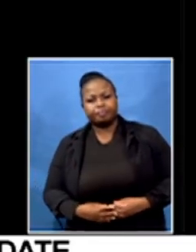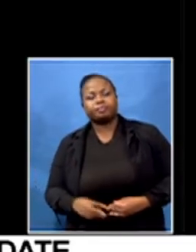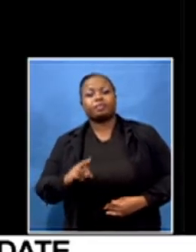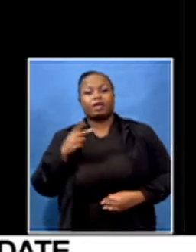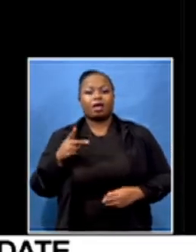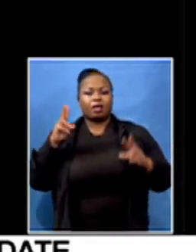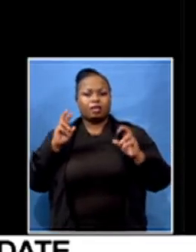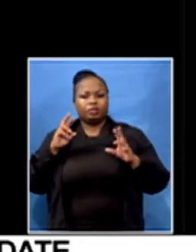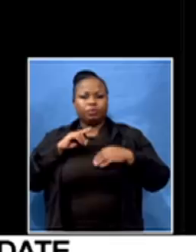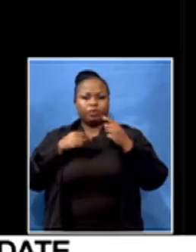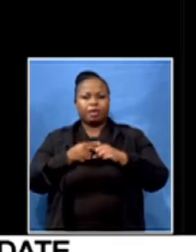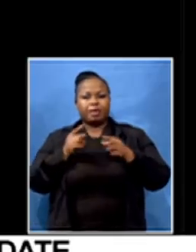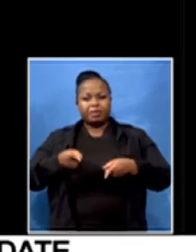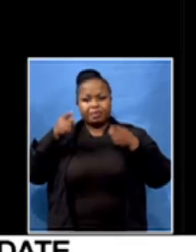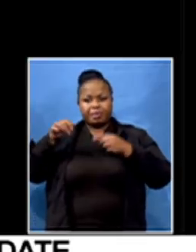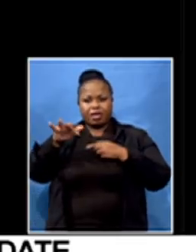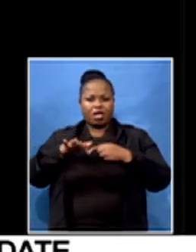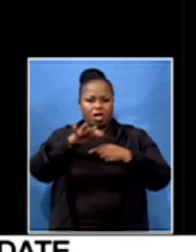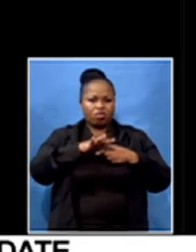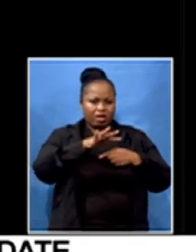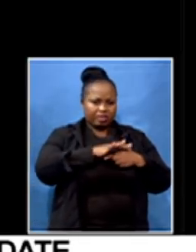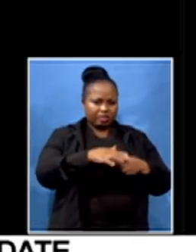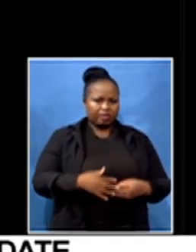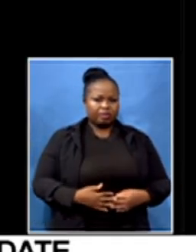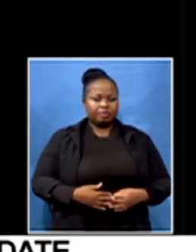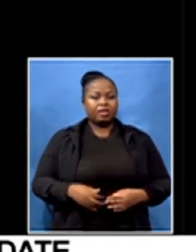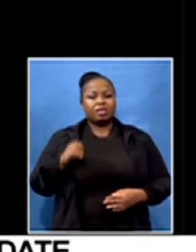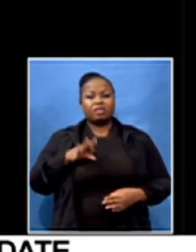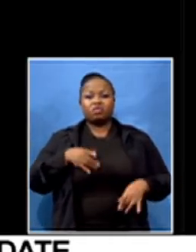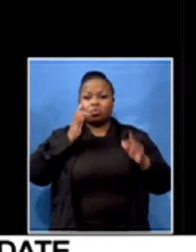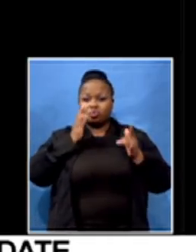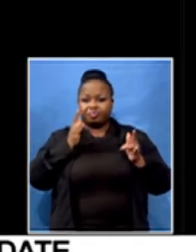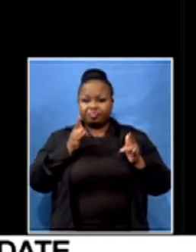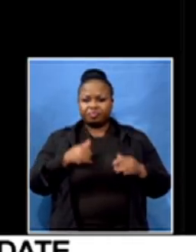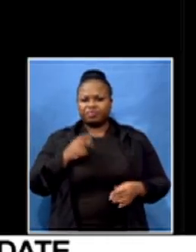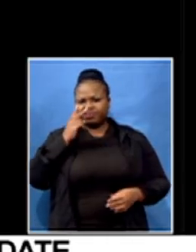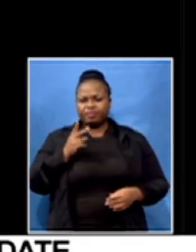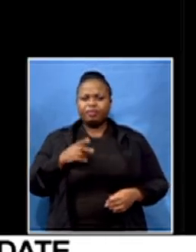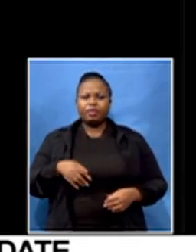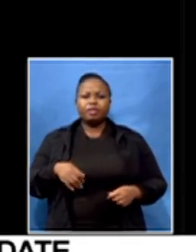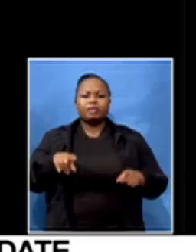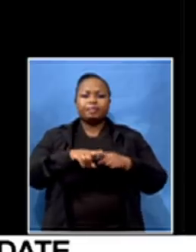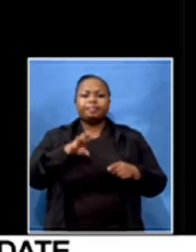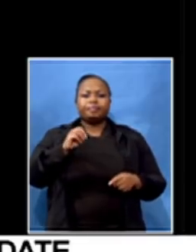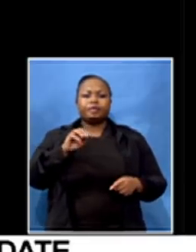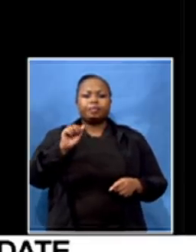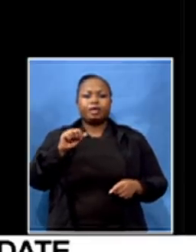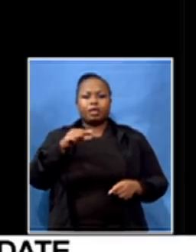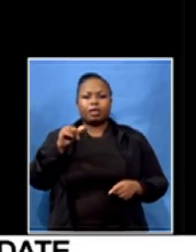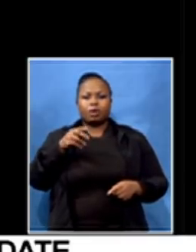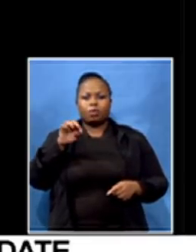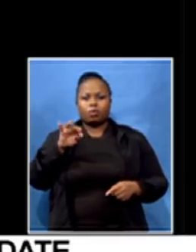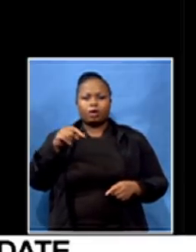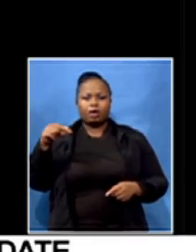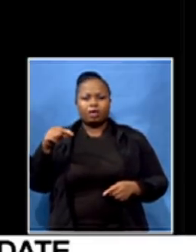hotspots, well, if anyone was watching, would have noticed that Mangaung was amongst the parts of the